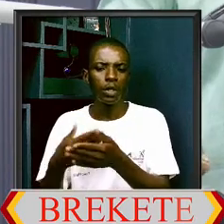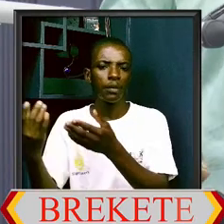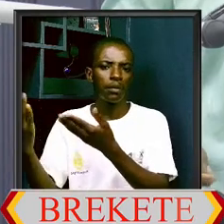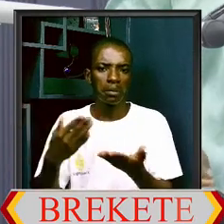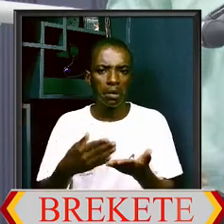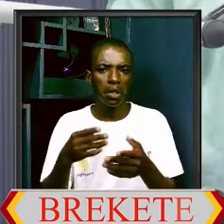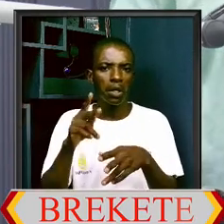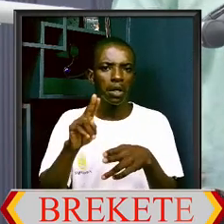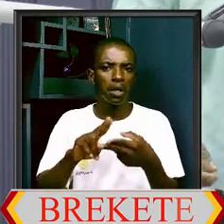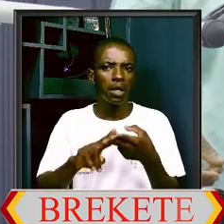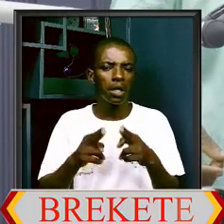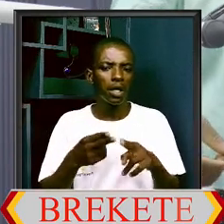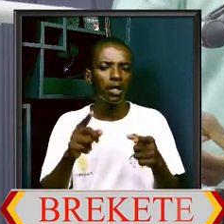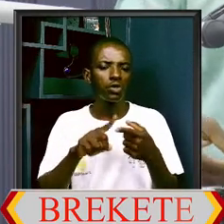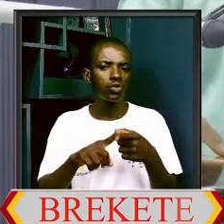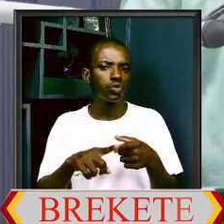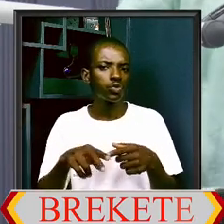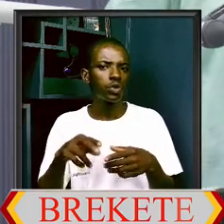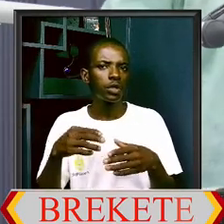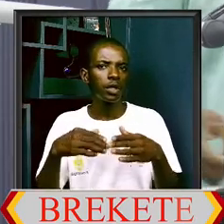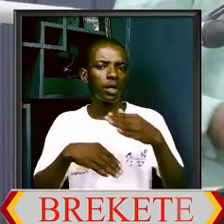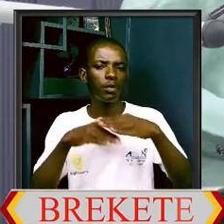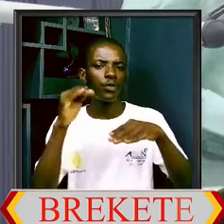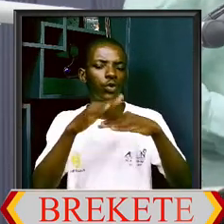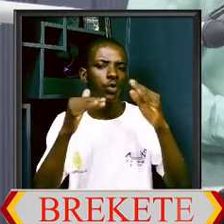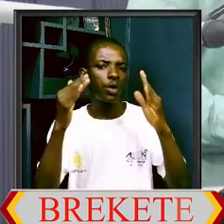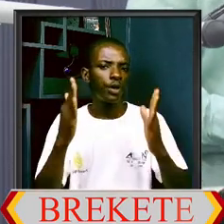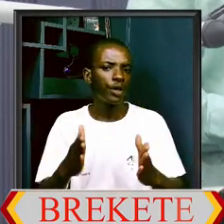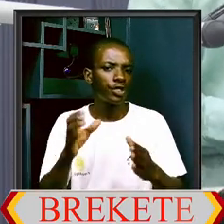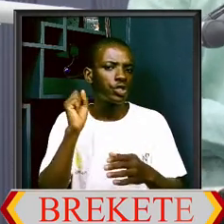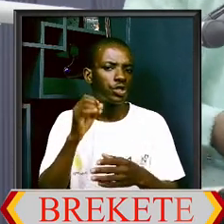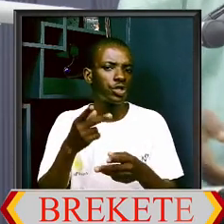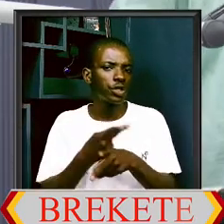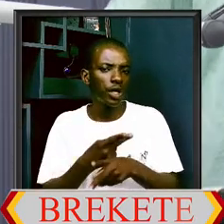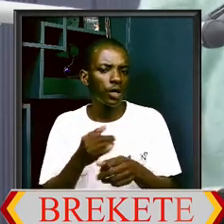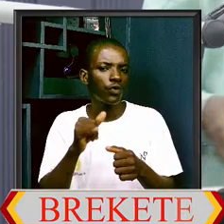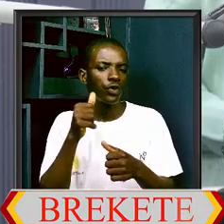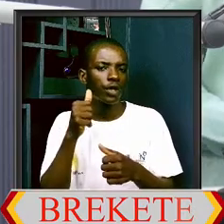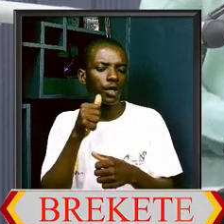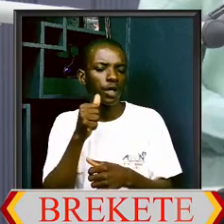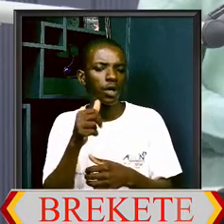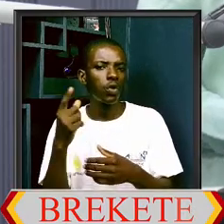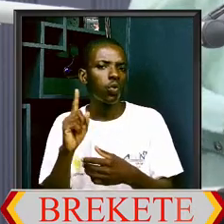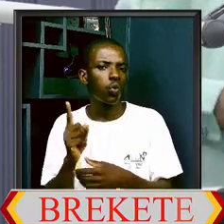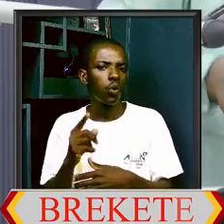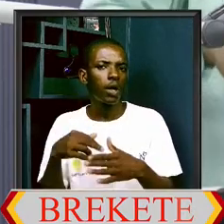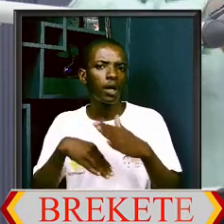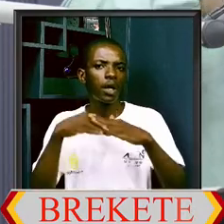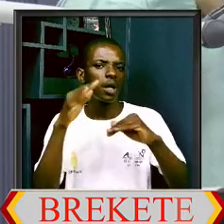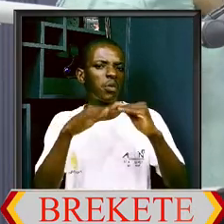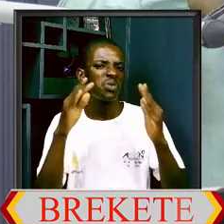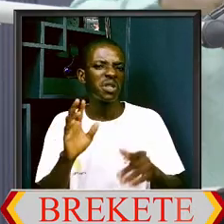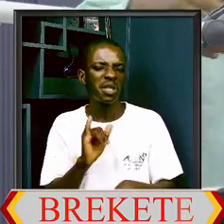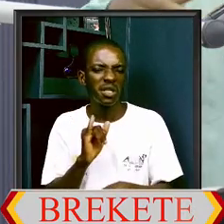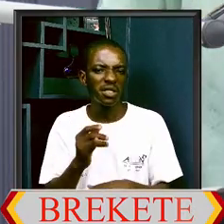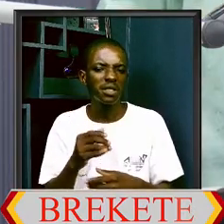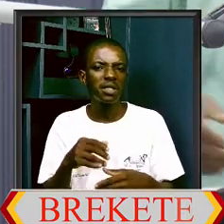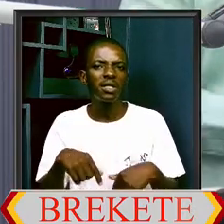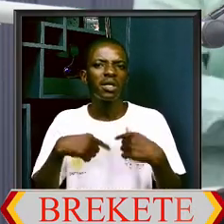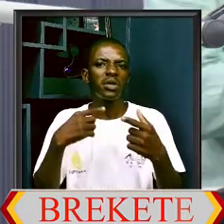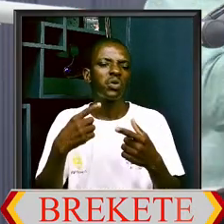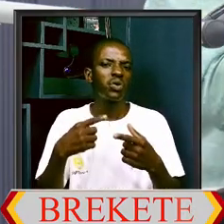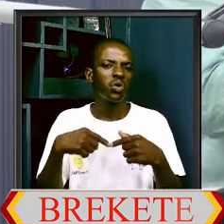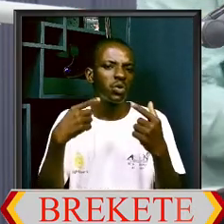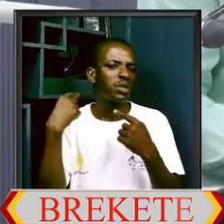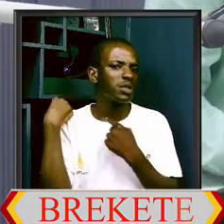she neighbor she be to the brick layer she they take care of the girl where the bre now he say he don't